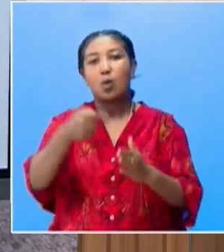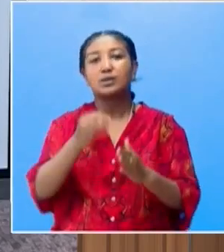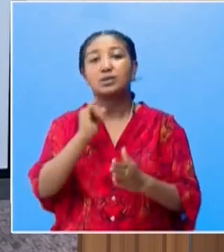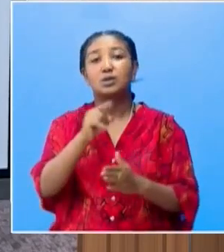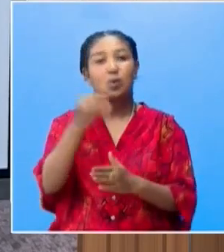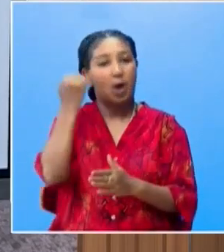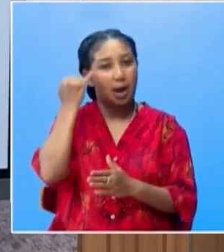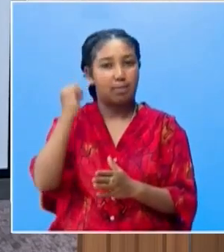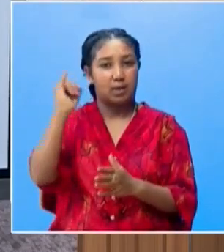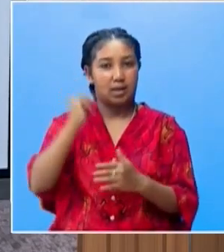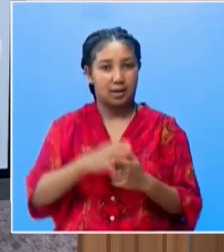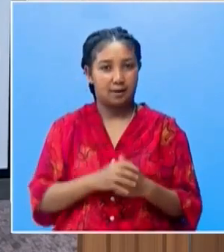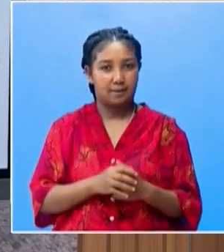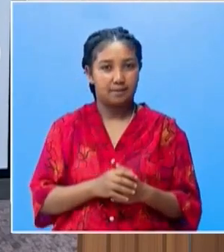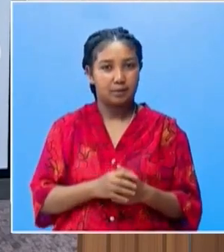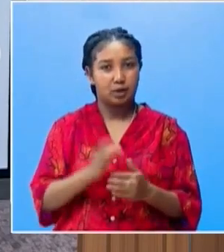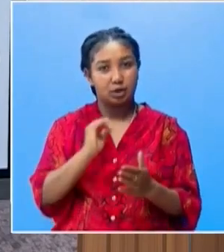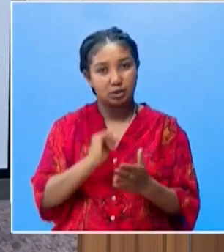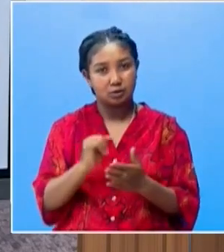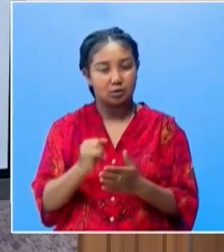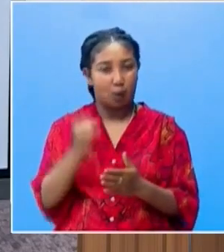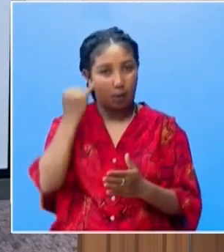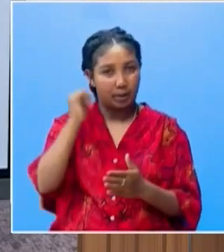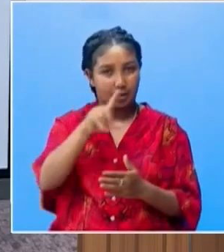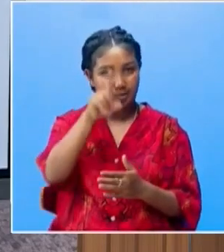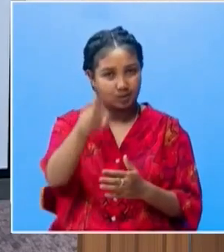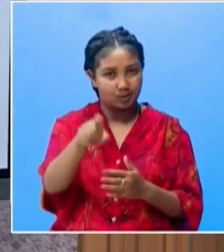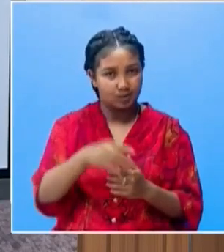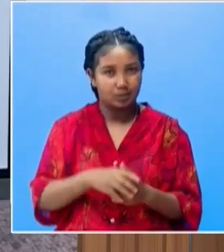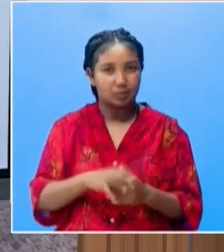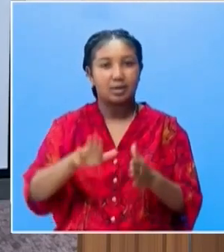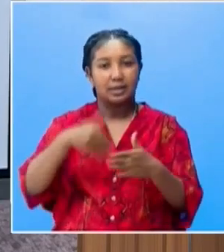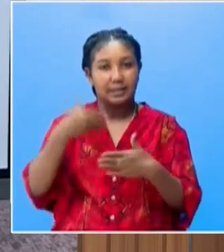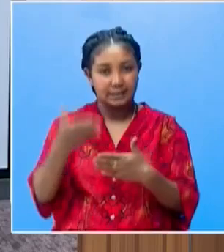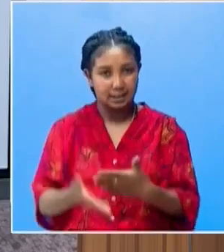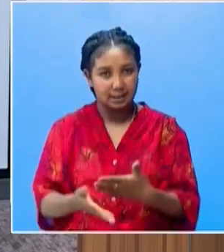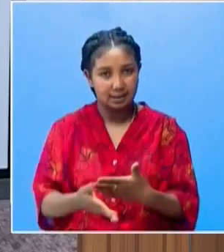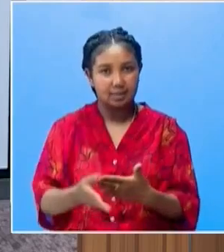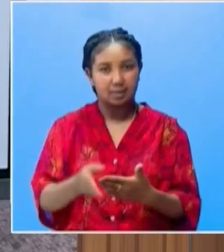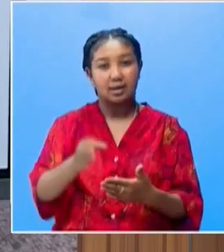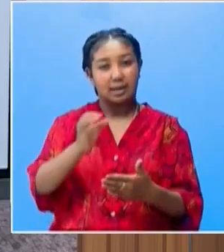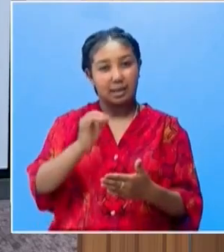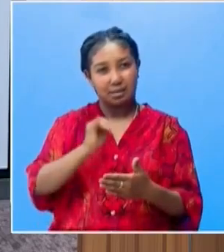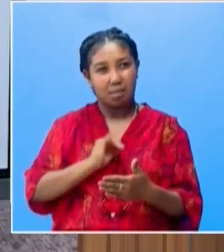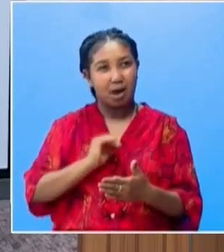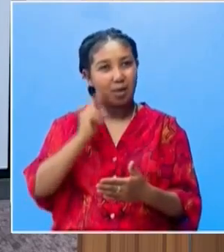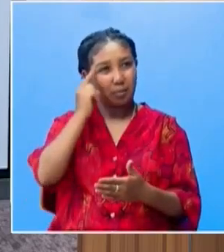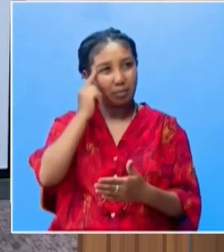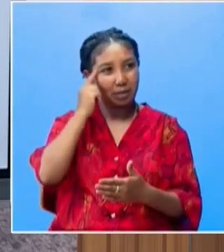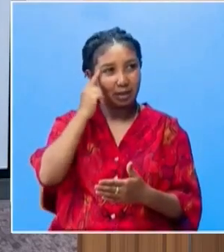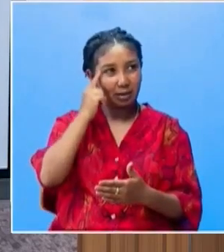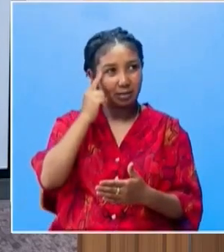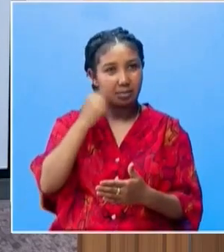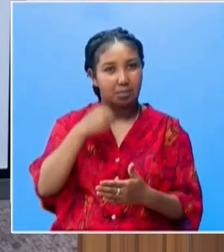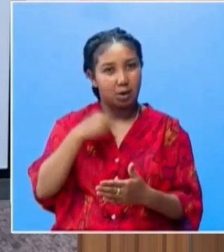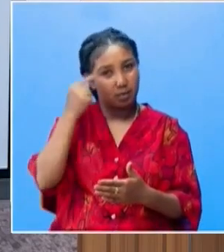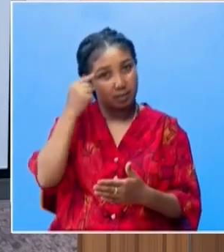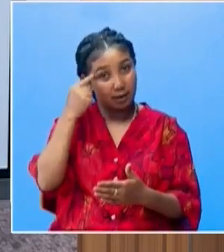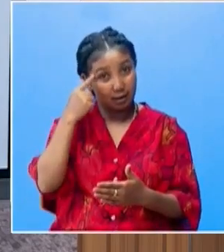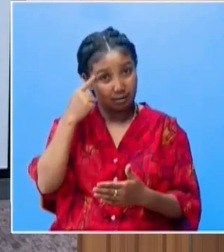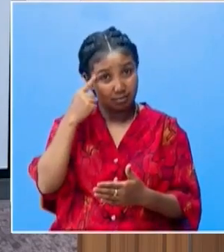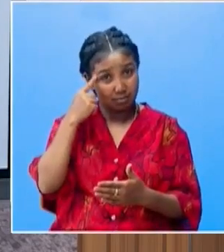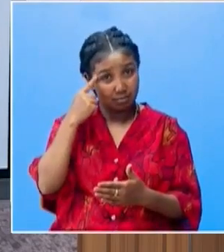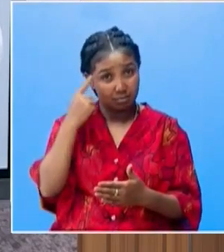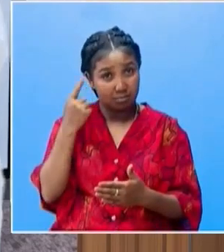your opinion? It is for opinion. Then, in my opinion, isn't that